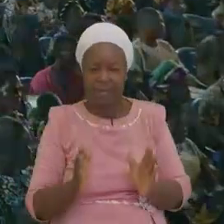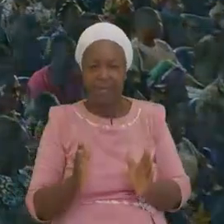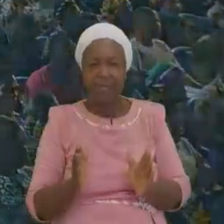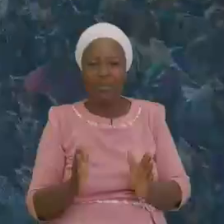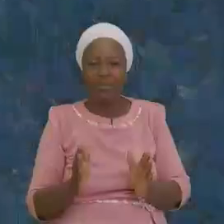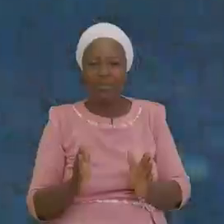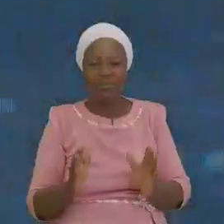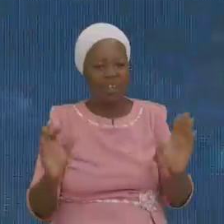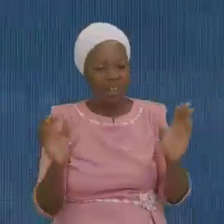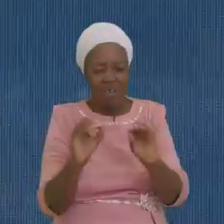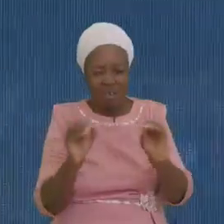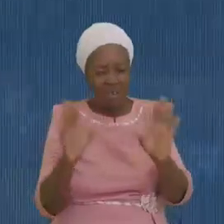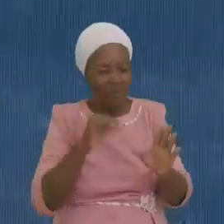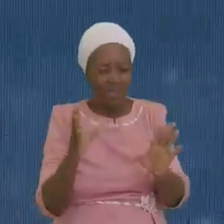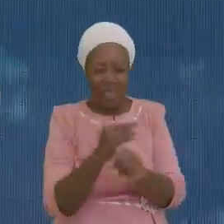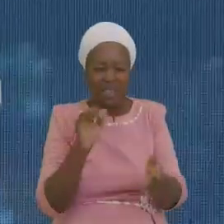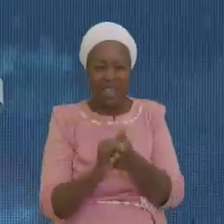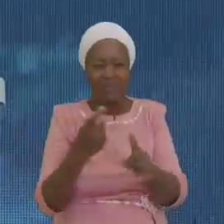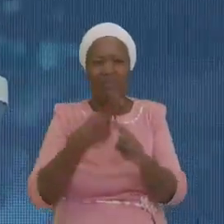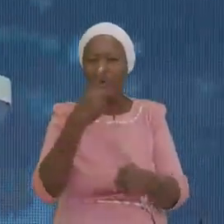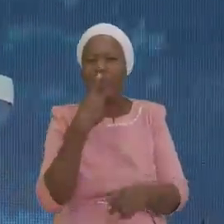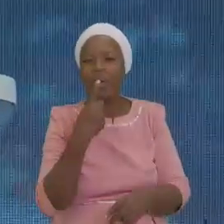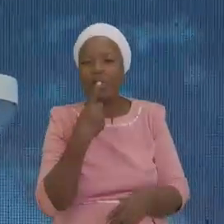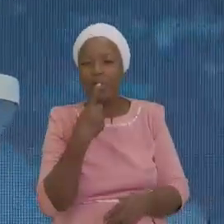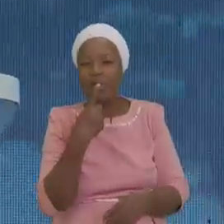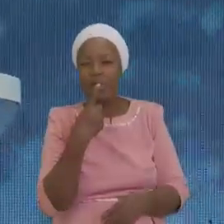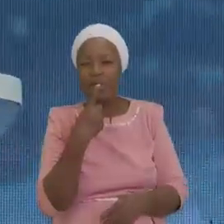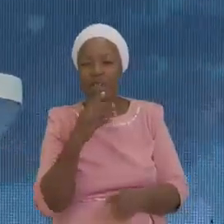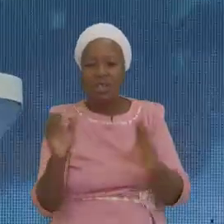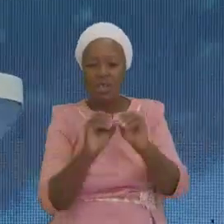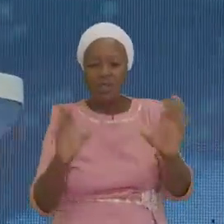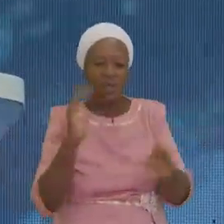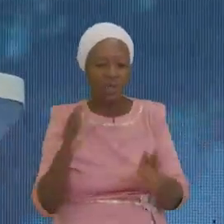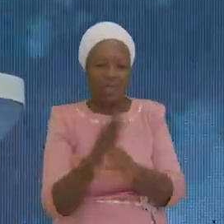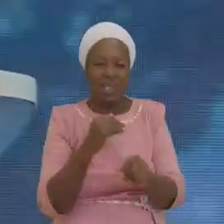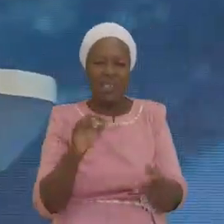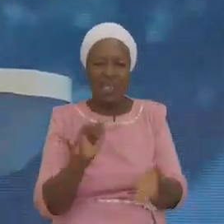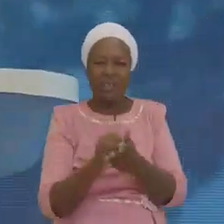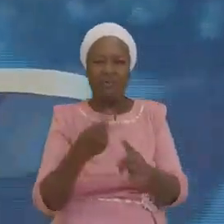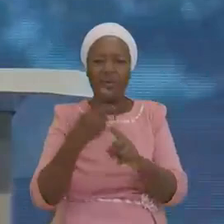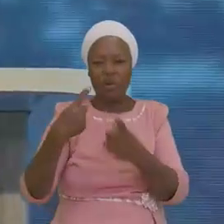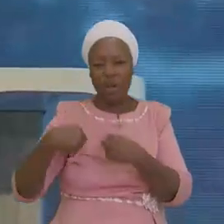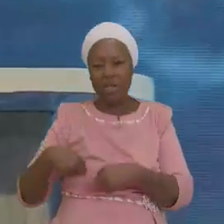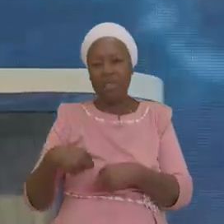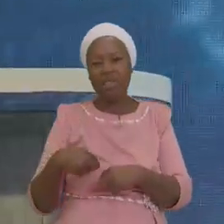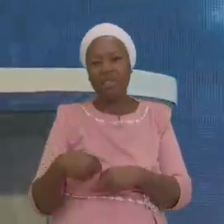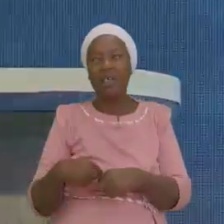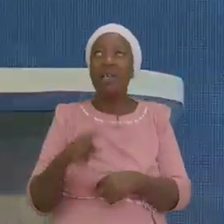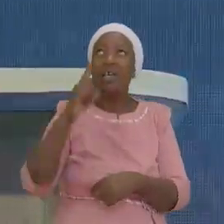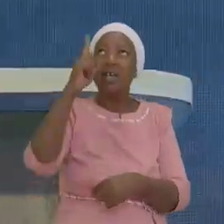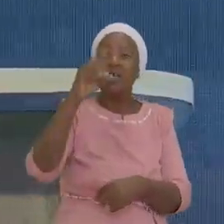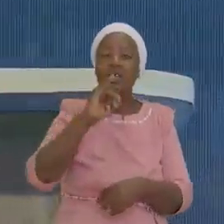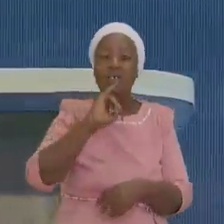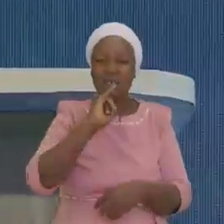Nothing will take that from your mouth. Nothing will take that from your heart. He